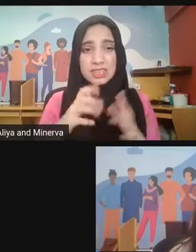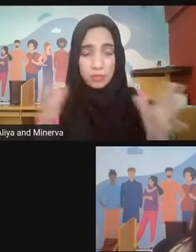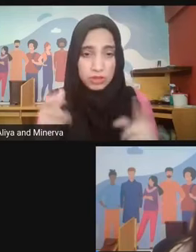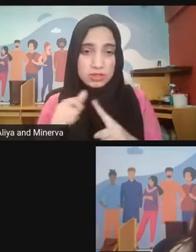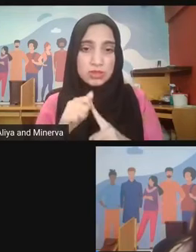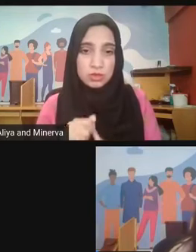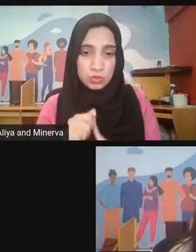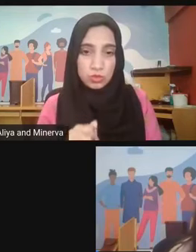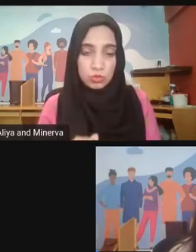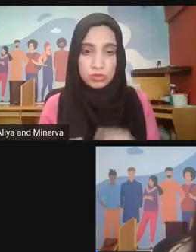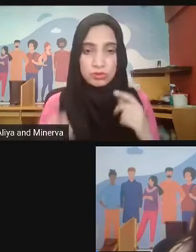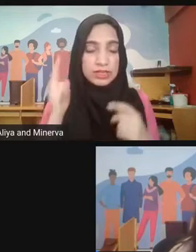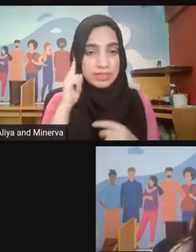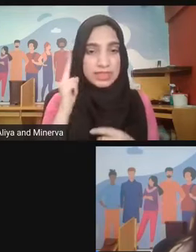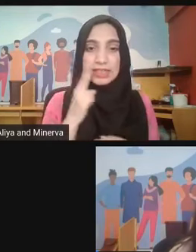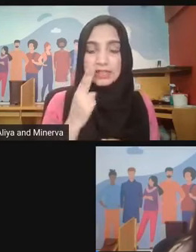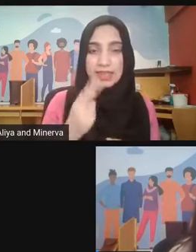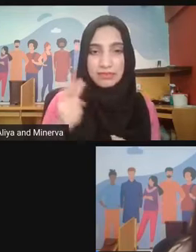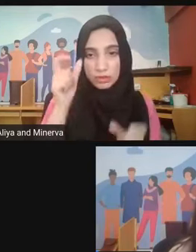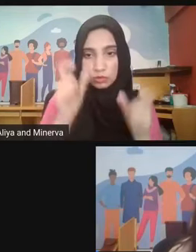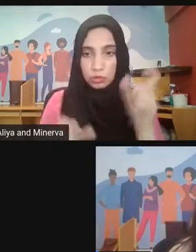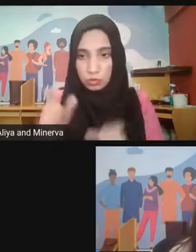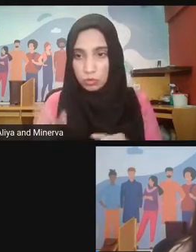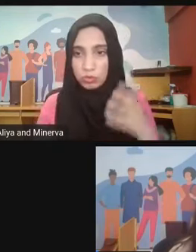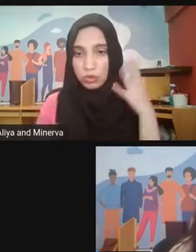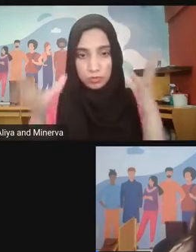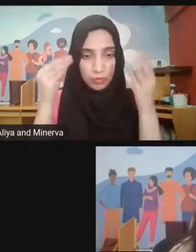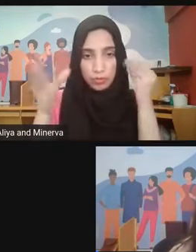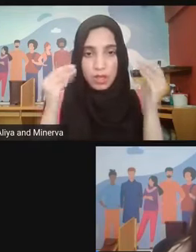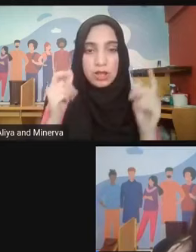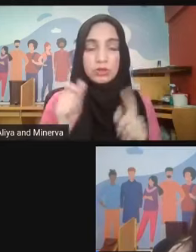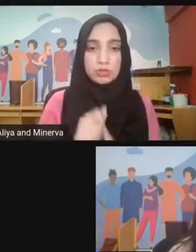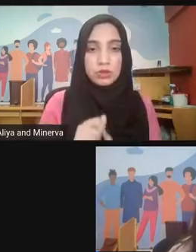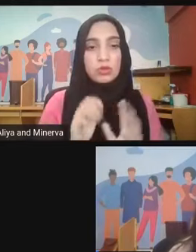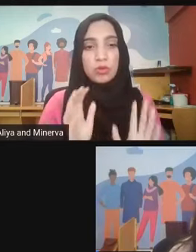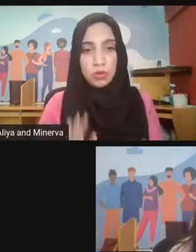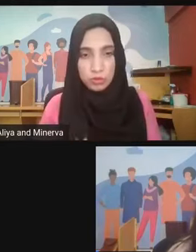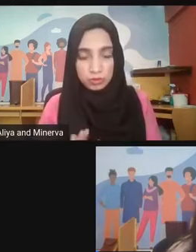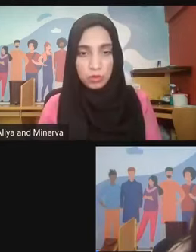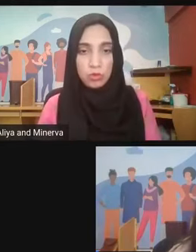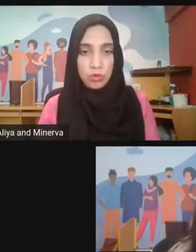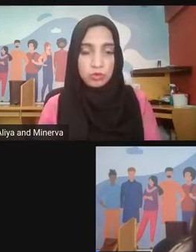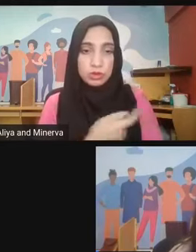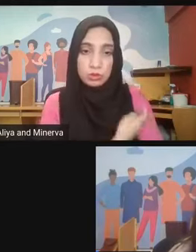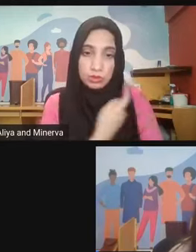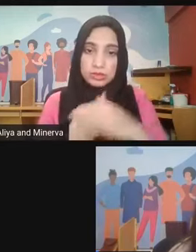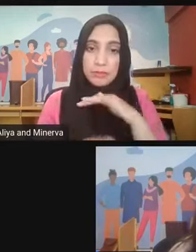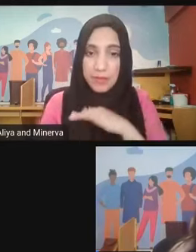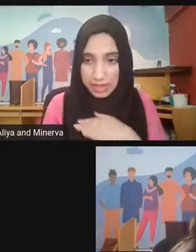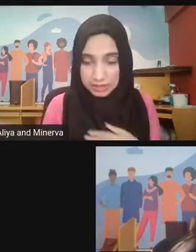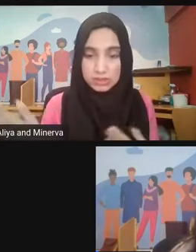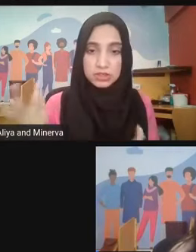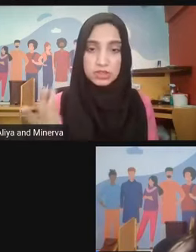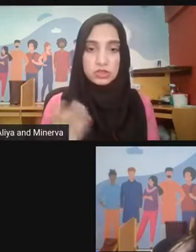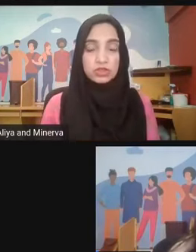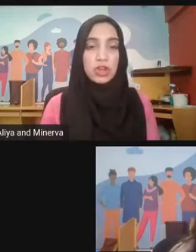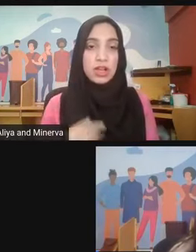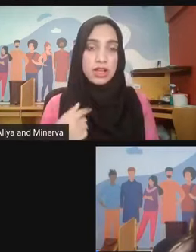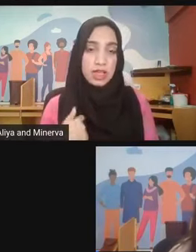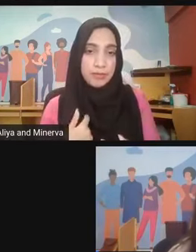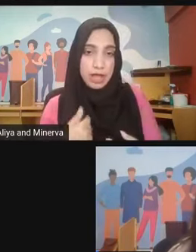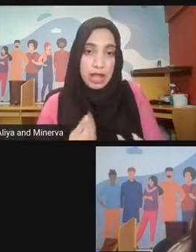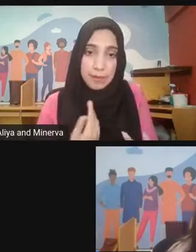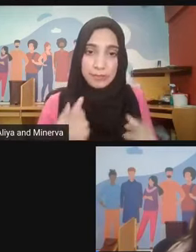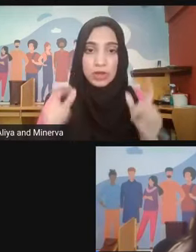know all the problems that they don't have to battle alone, and they can always go to a doctor after self-examining, of course, but like